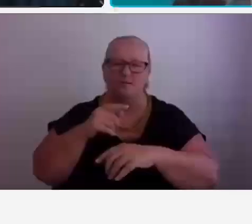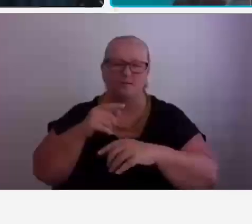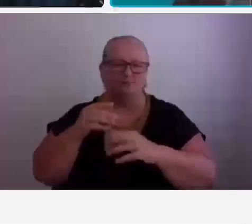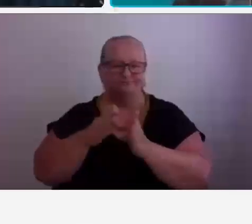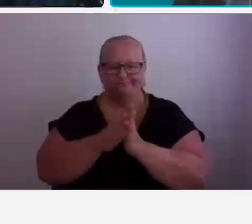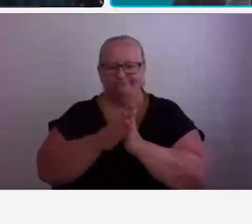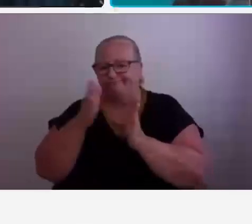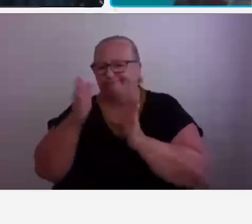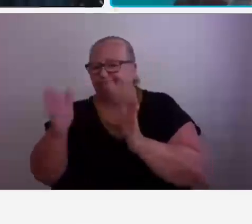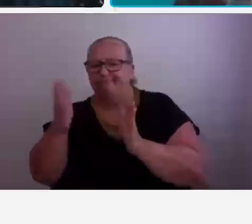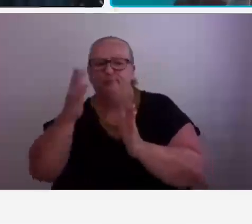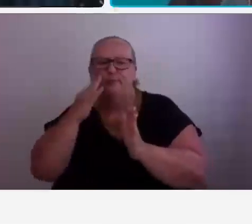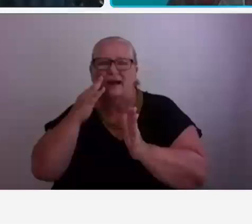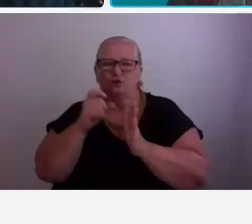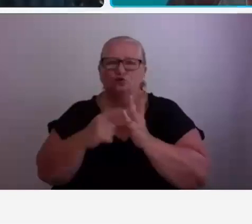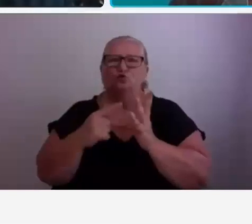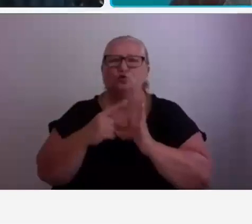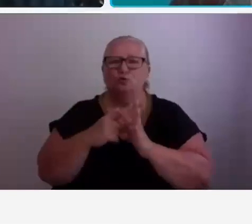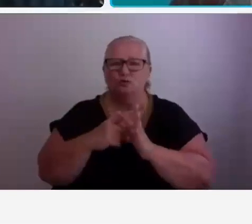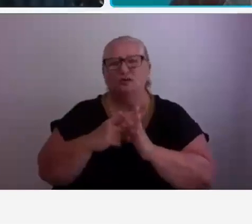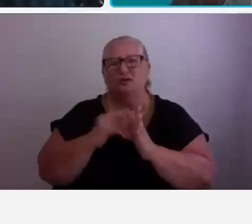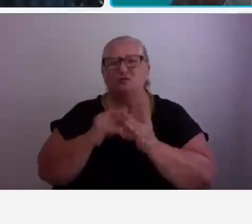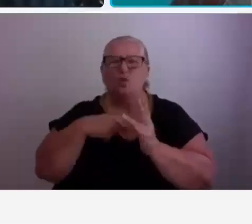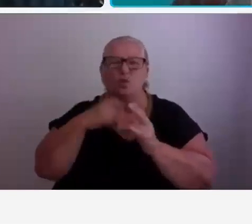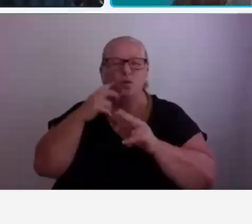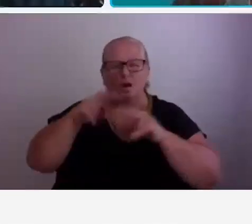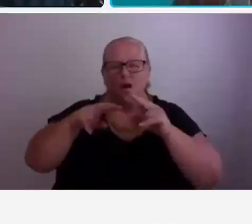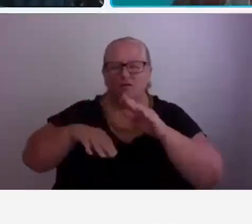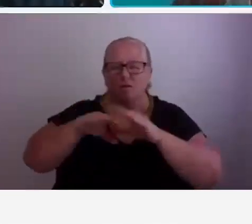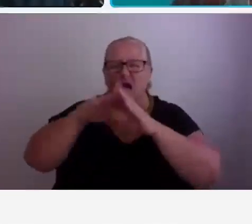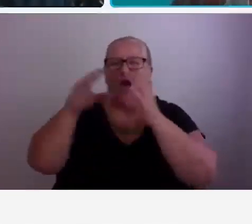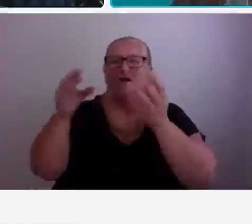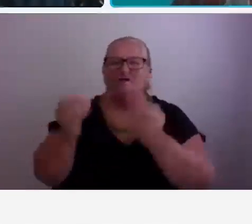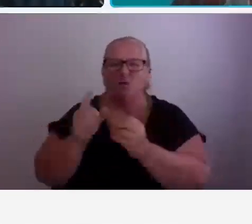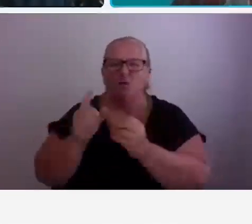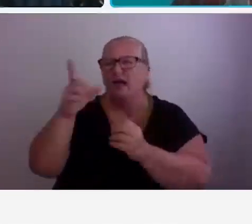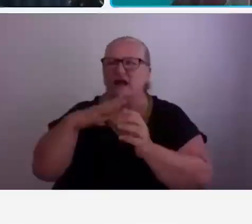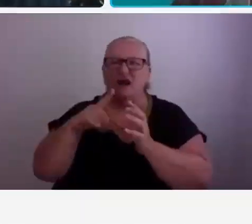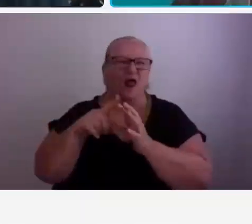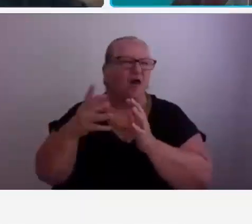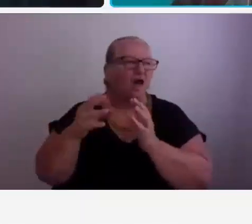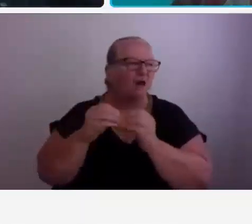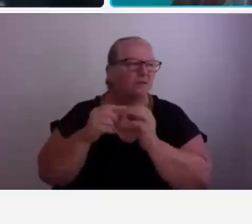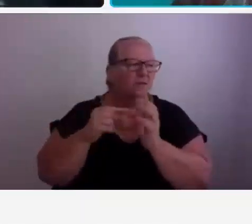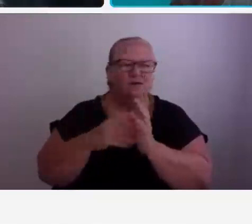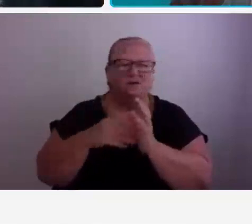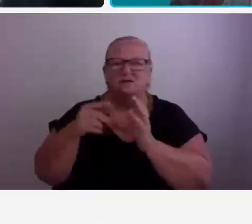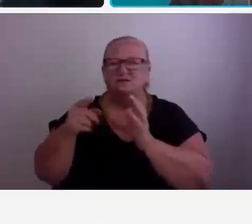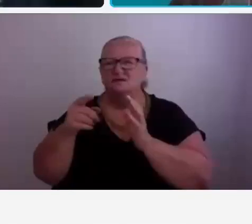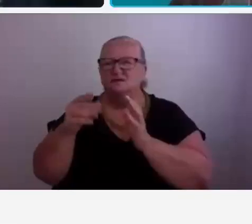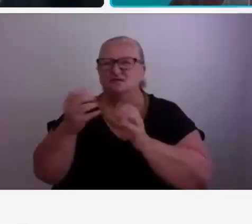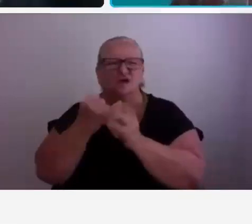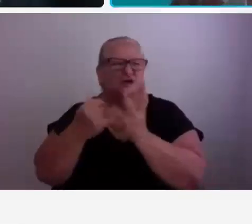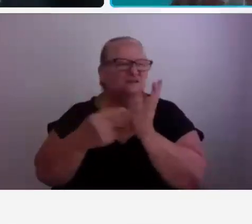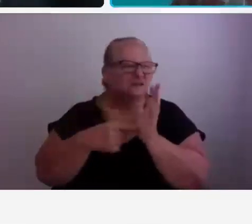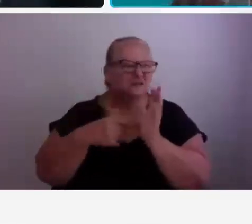providers, and also looking at other requirements that providers have around that time, things like BAS, GST reporting, all